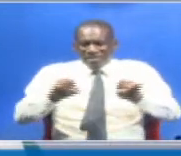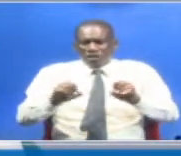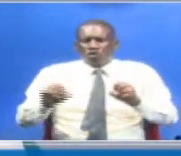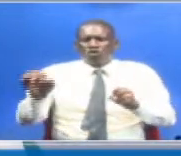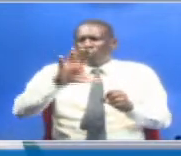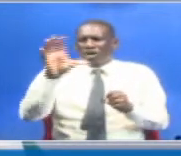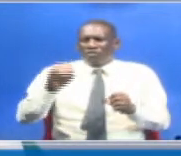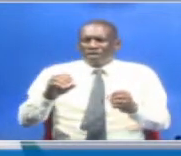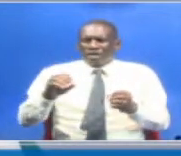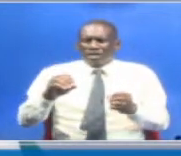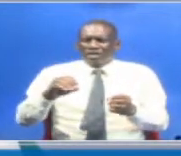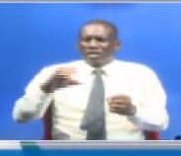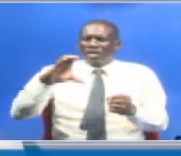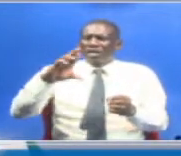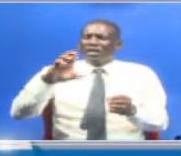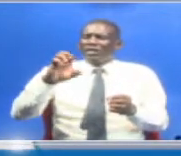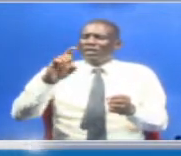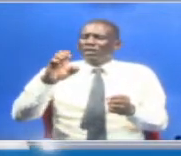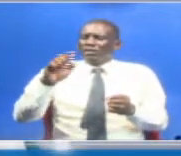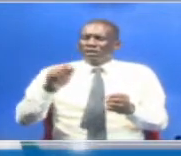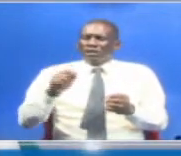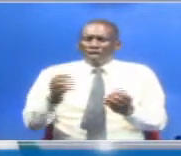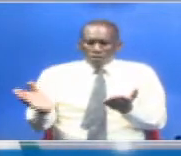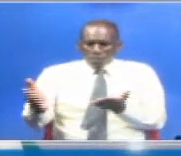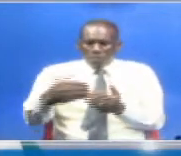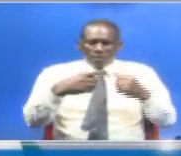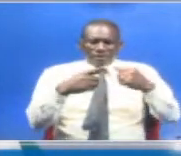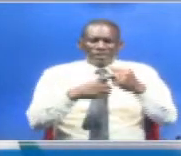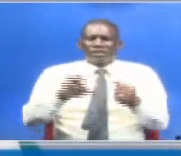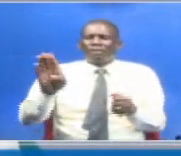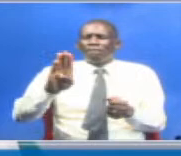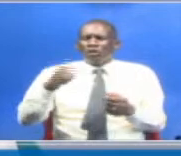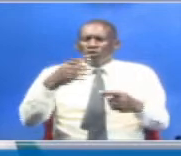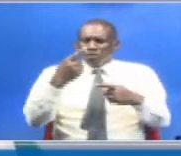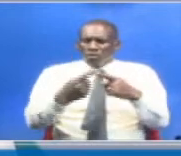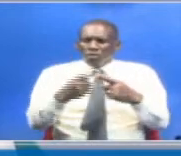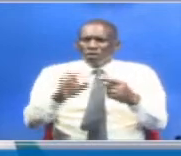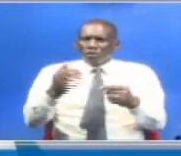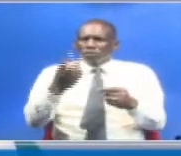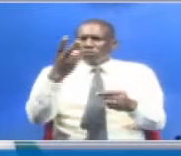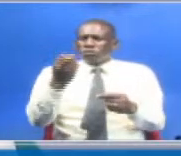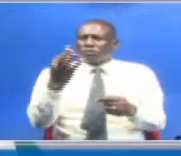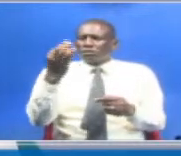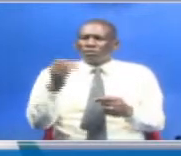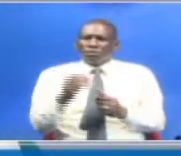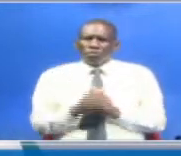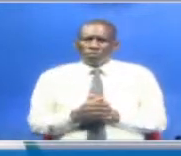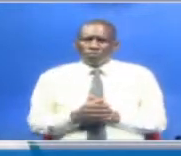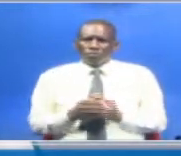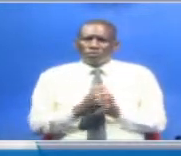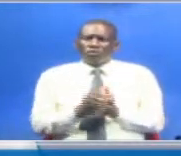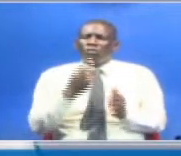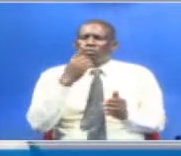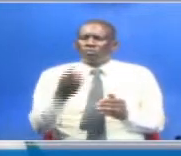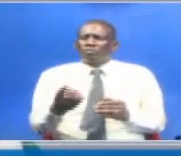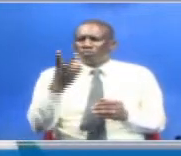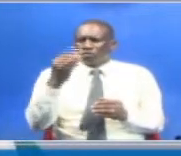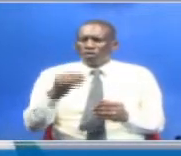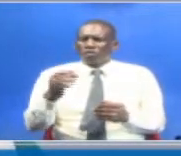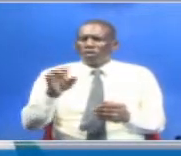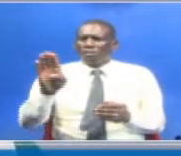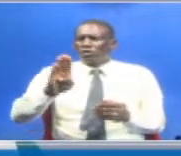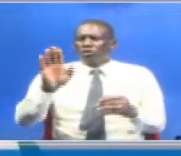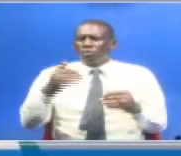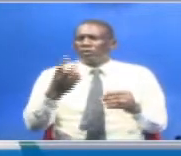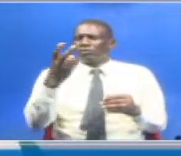and mobilize up to $6 billion annually by 2030. and 120 billion by